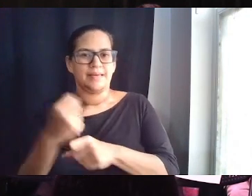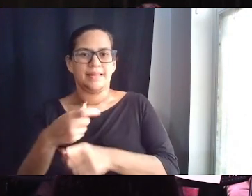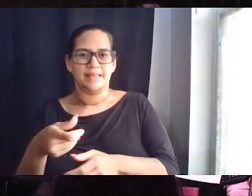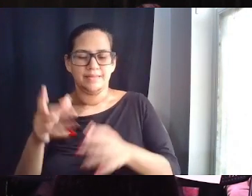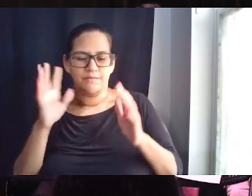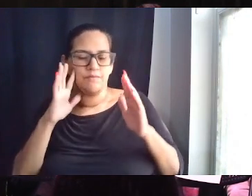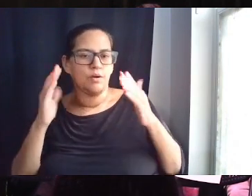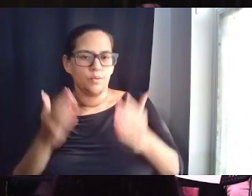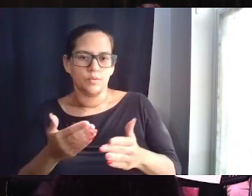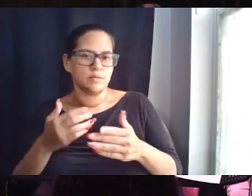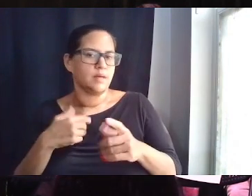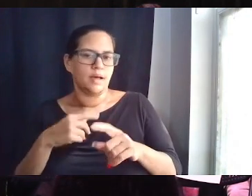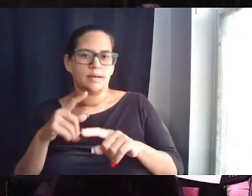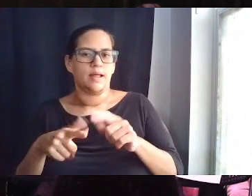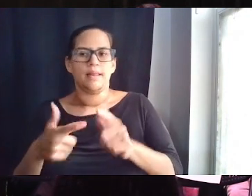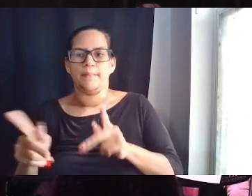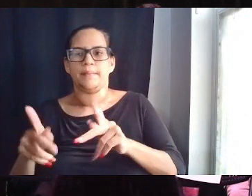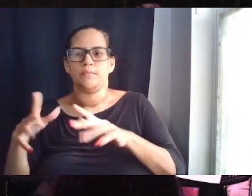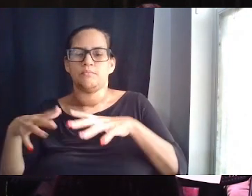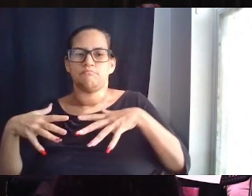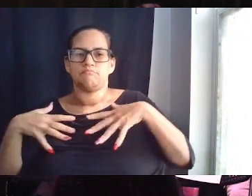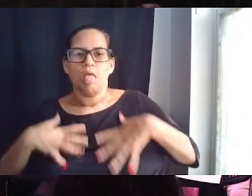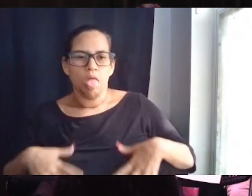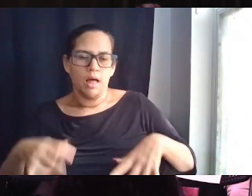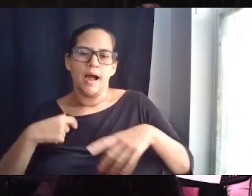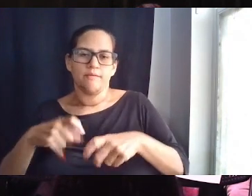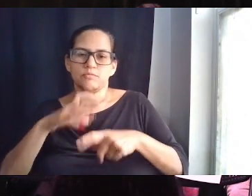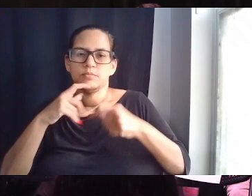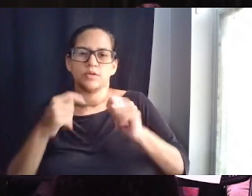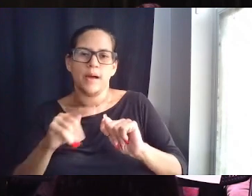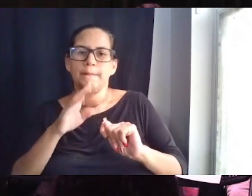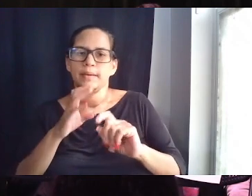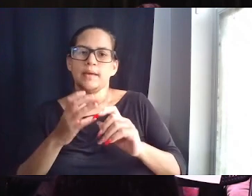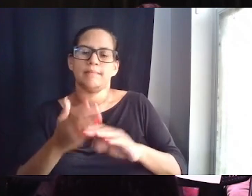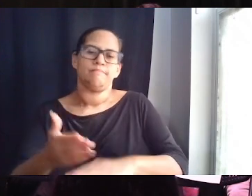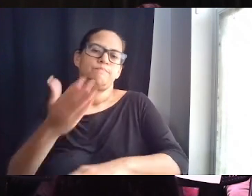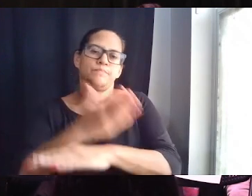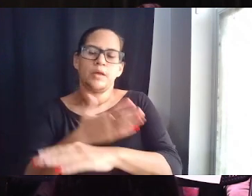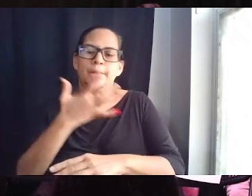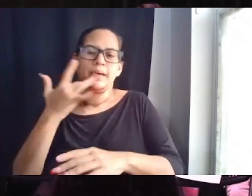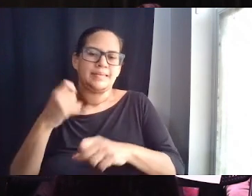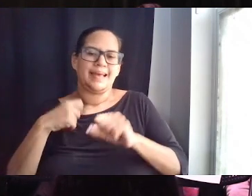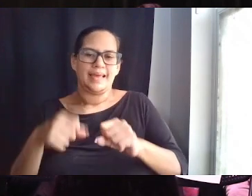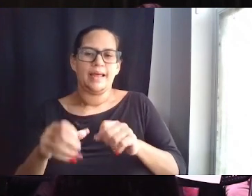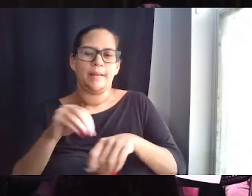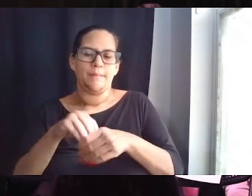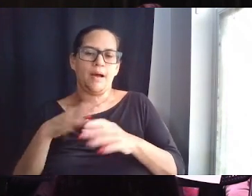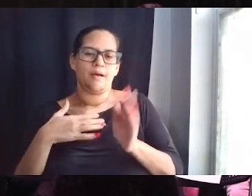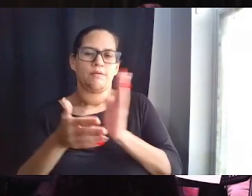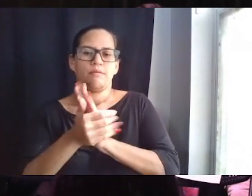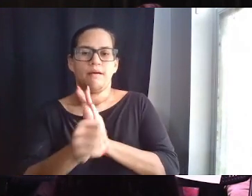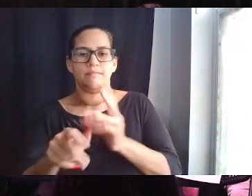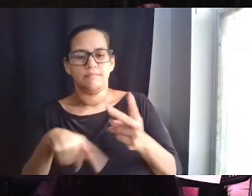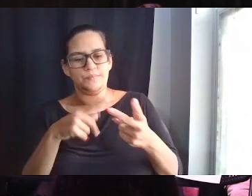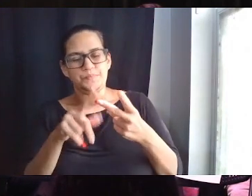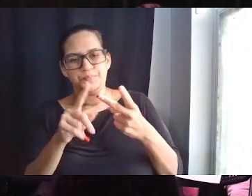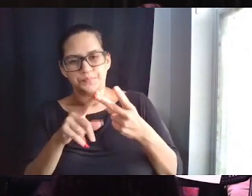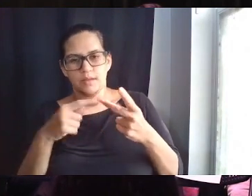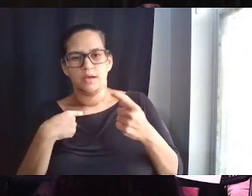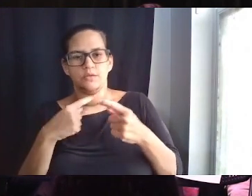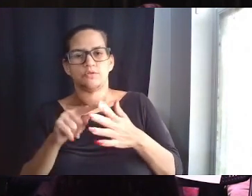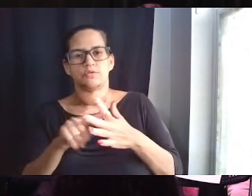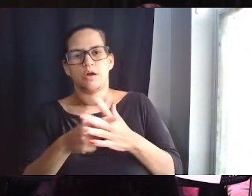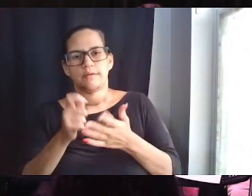let people down. I have to try to be as good as I am at my craft. The second one is I started writing plays